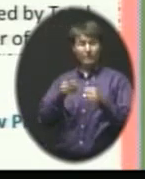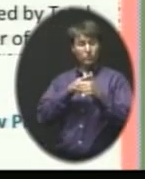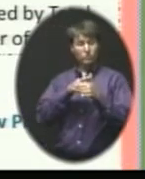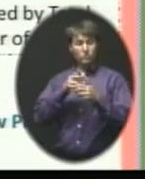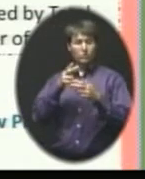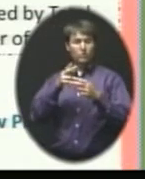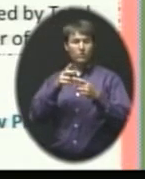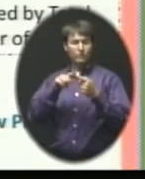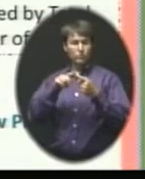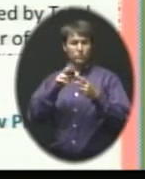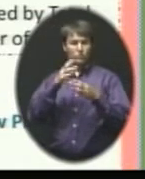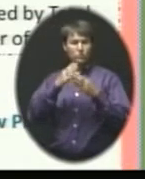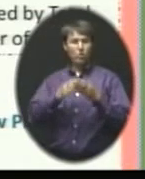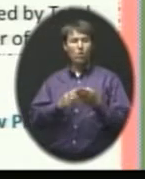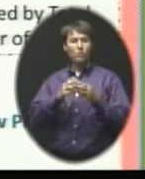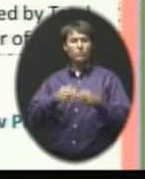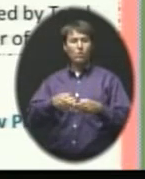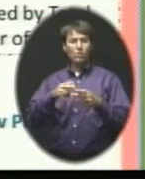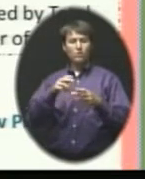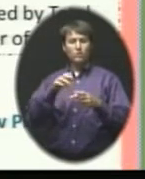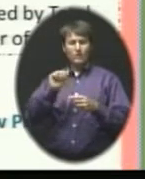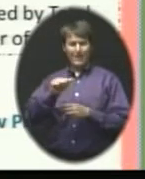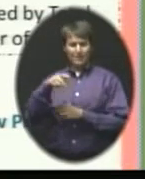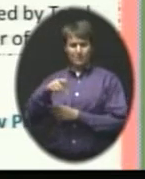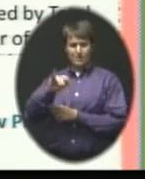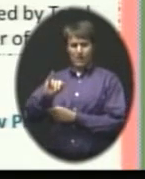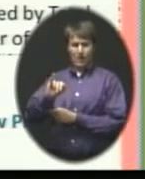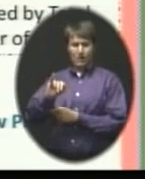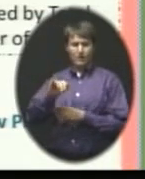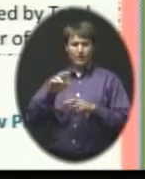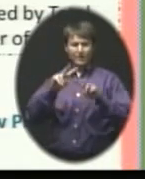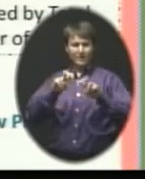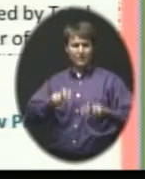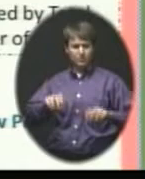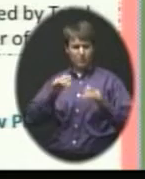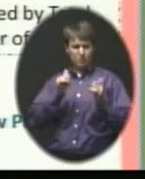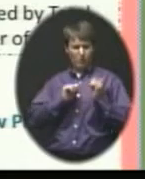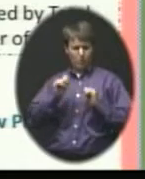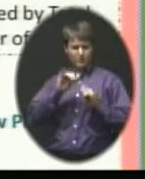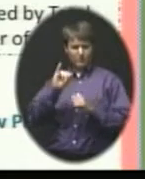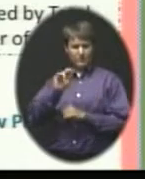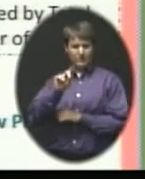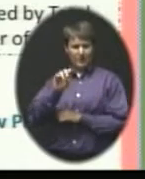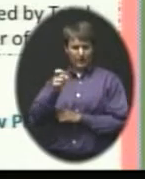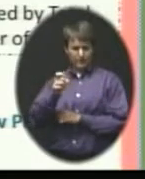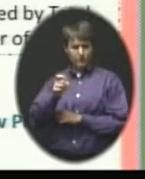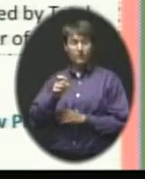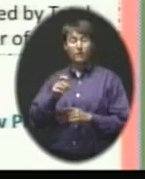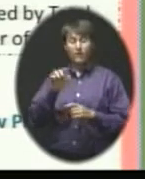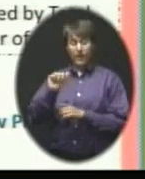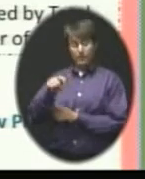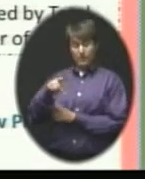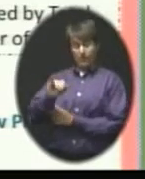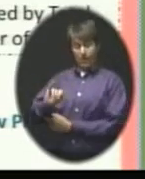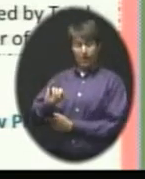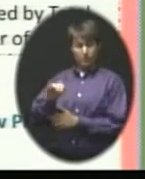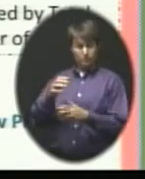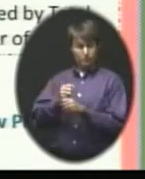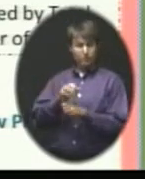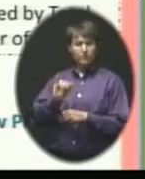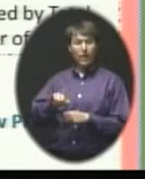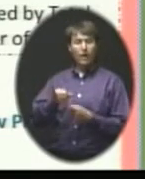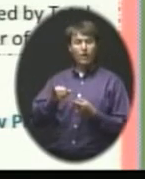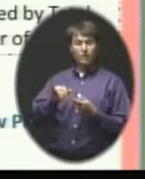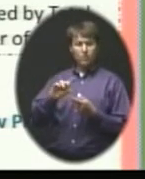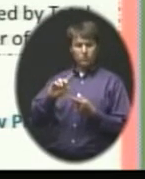an assessment performance index, or an API score. That API score, it comes up with basically where students